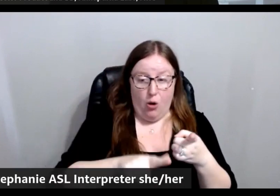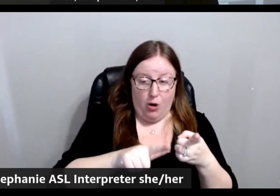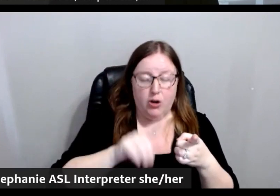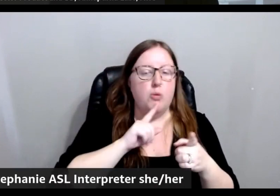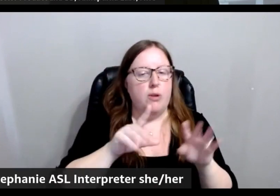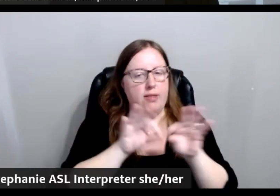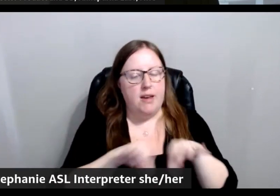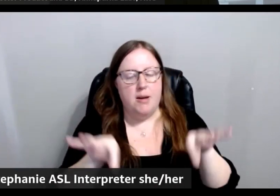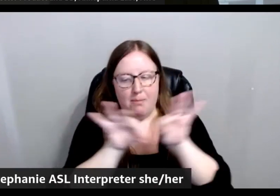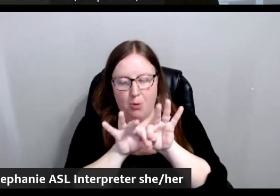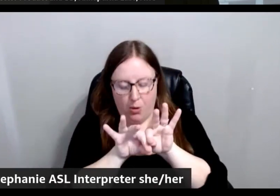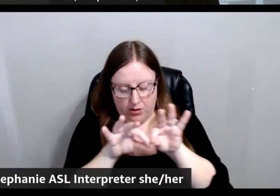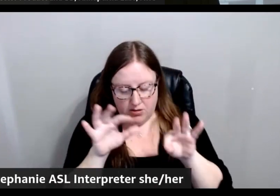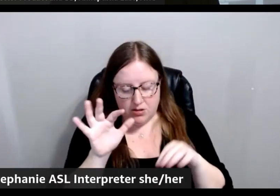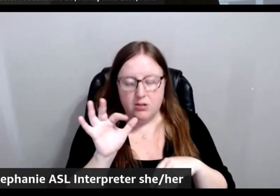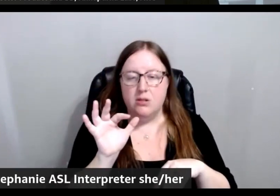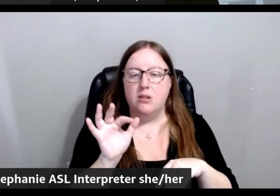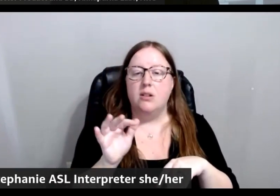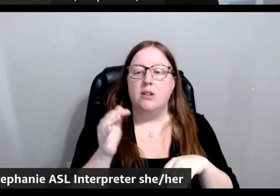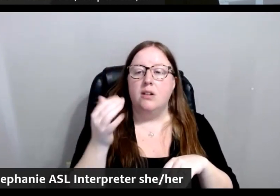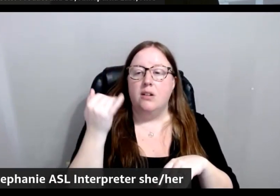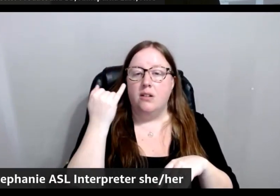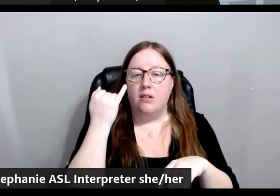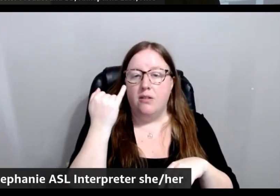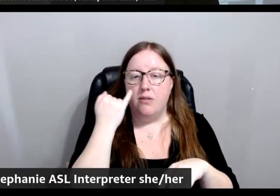let's start with training.